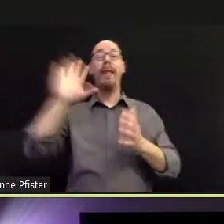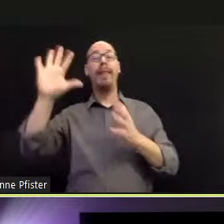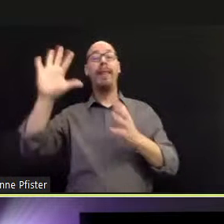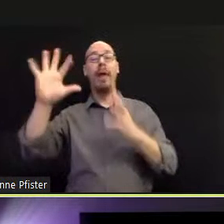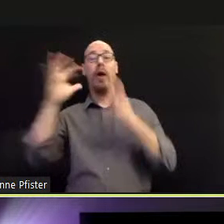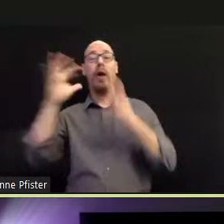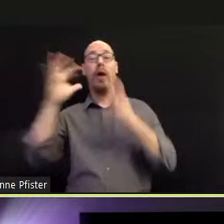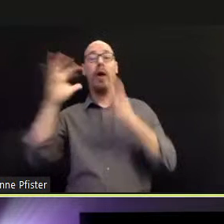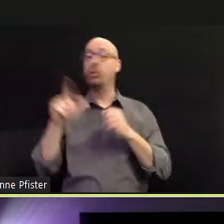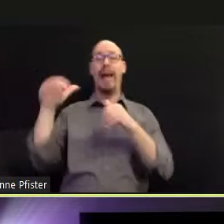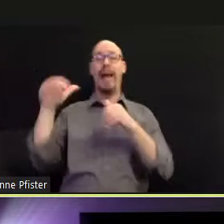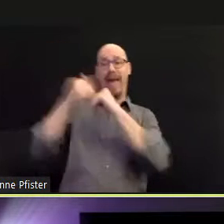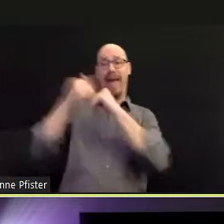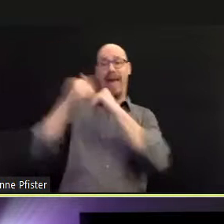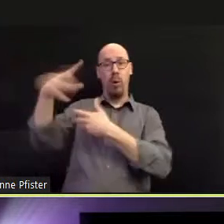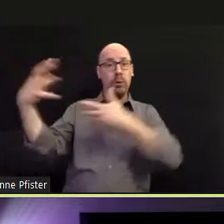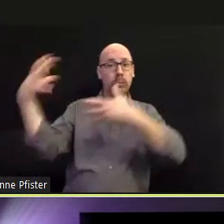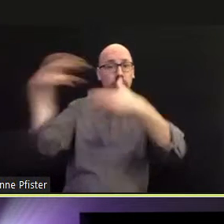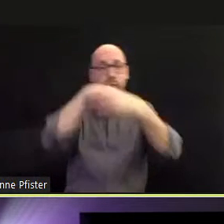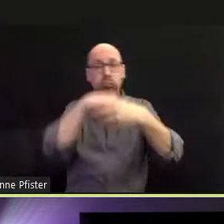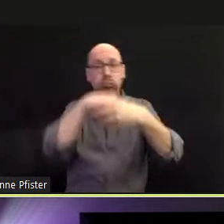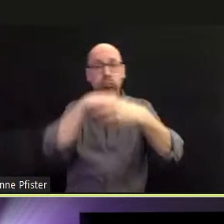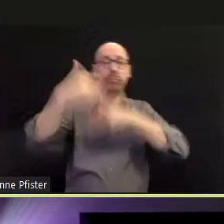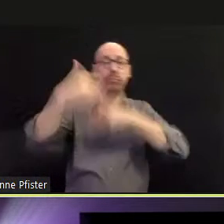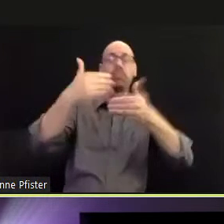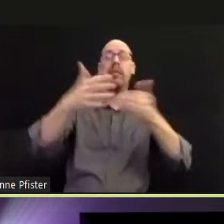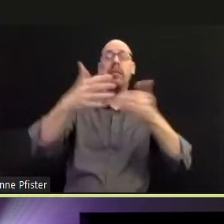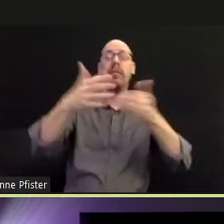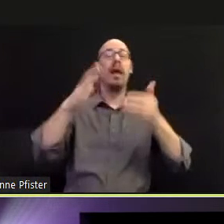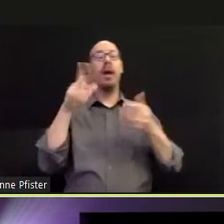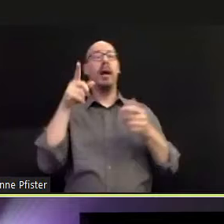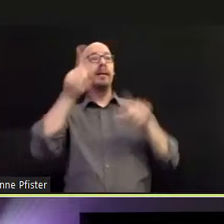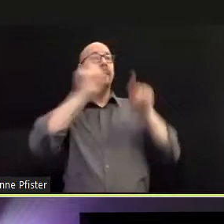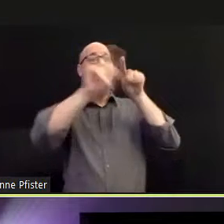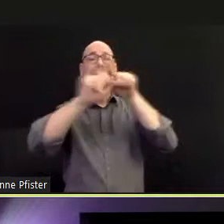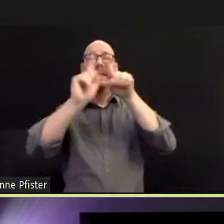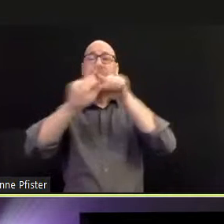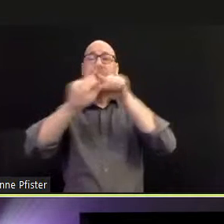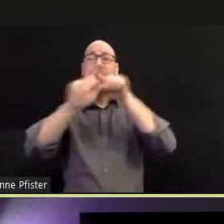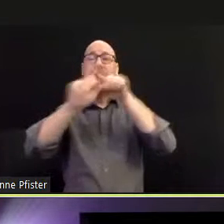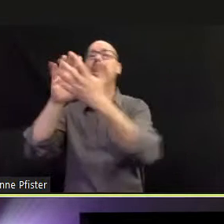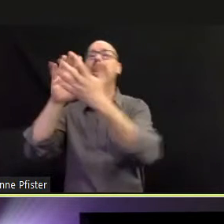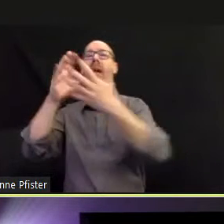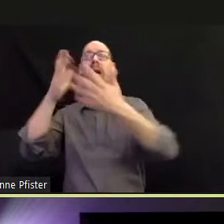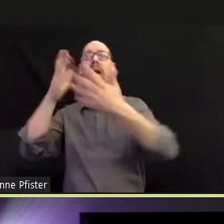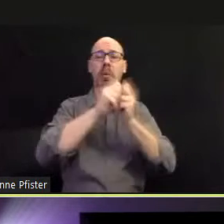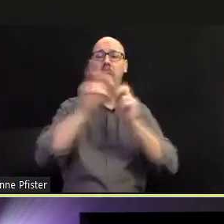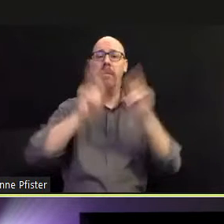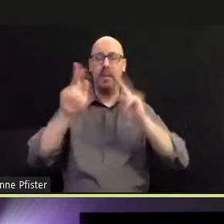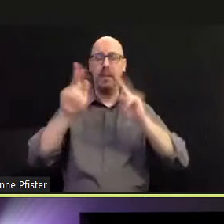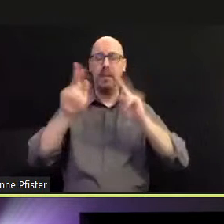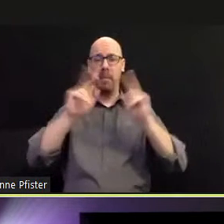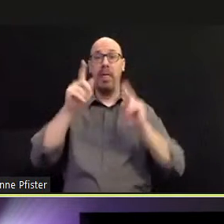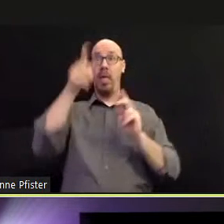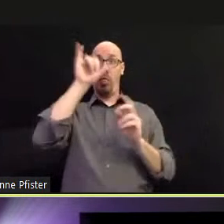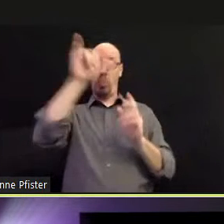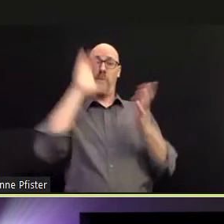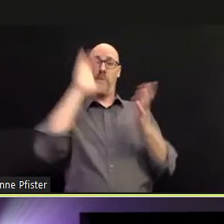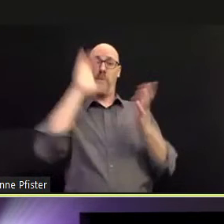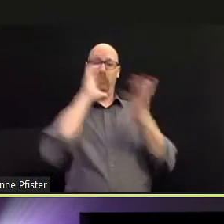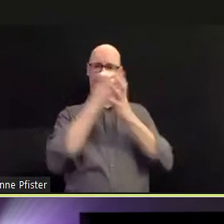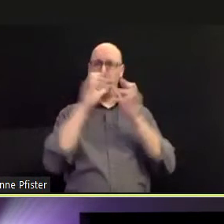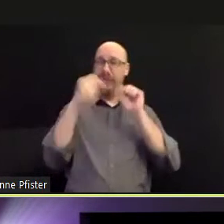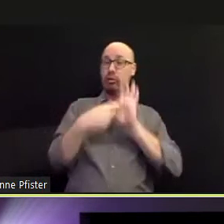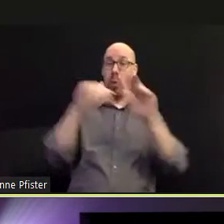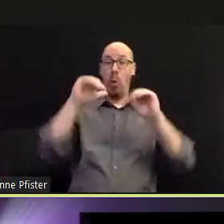to represent and interpret their practice. From this collection of photographs and from my time with them, we can glimpse how the extraordinary and the